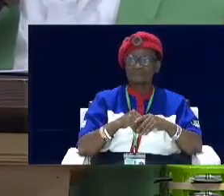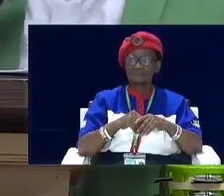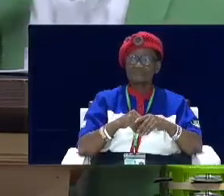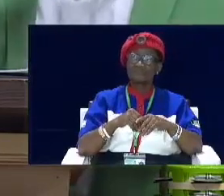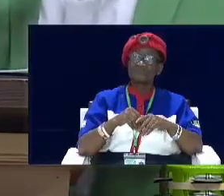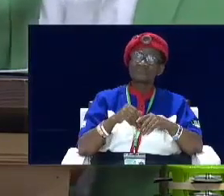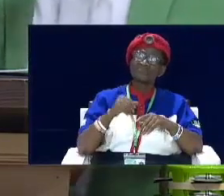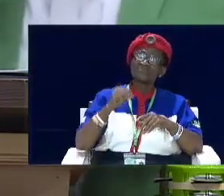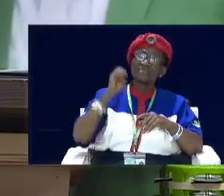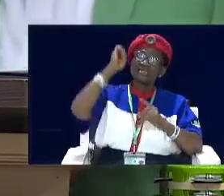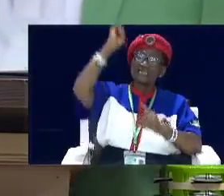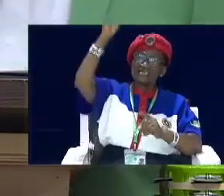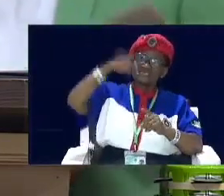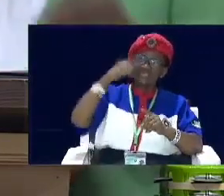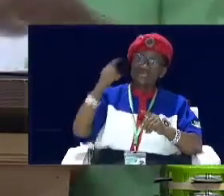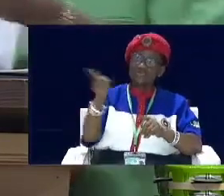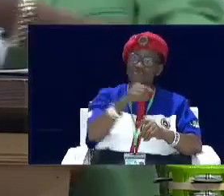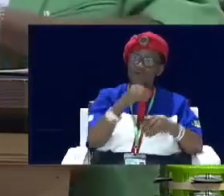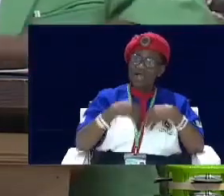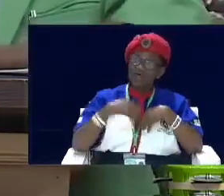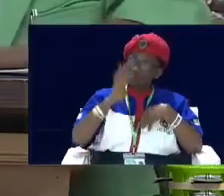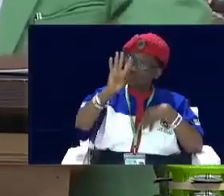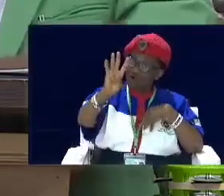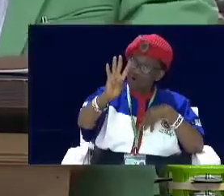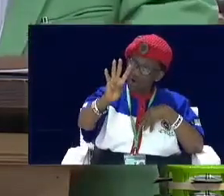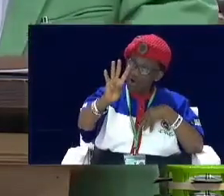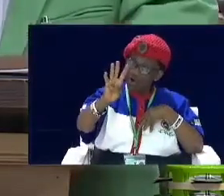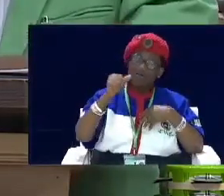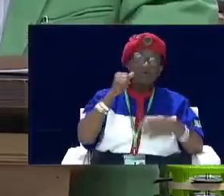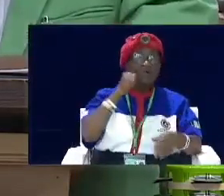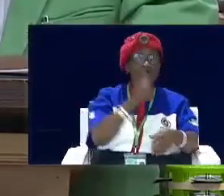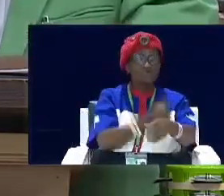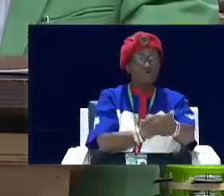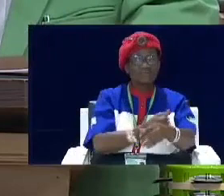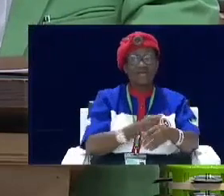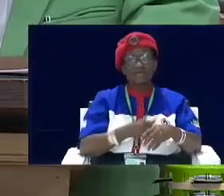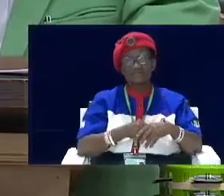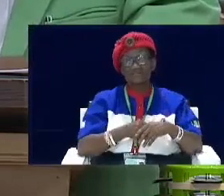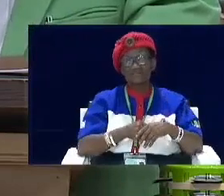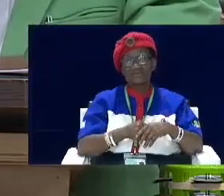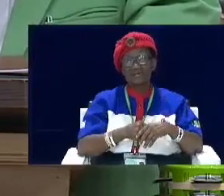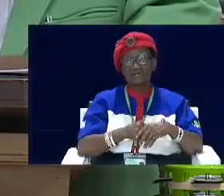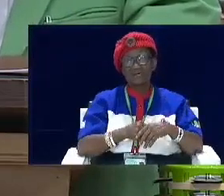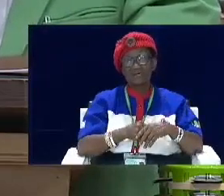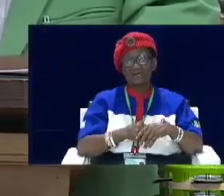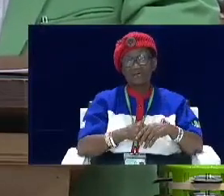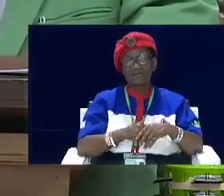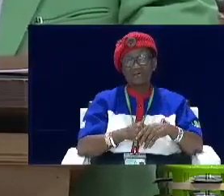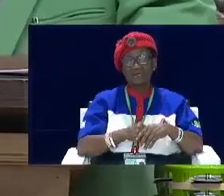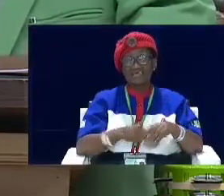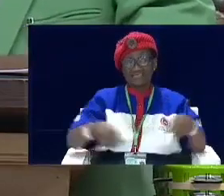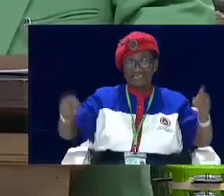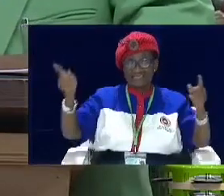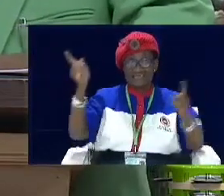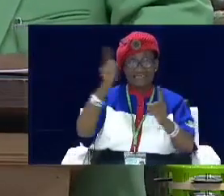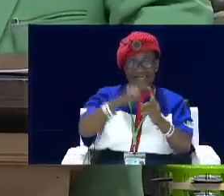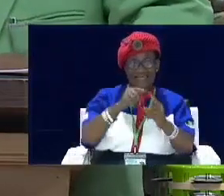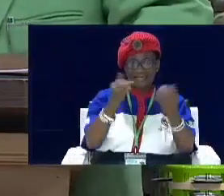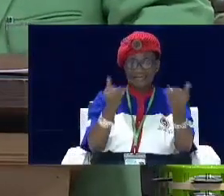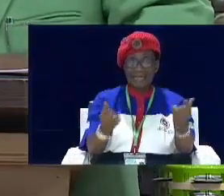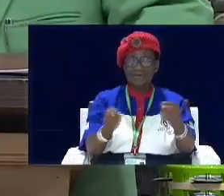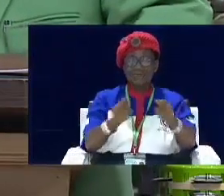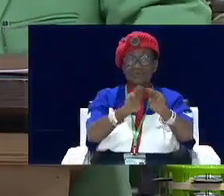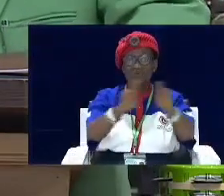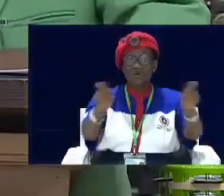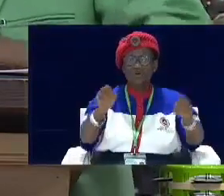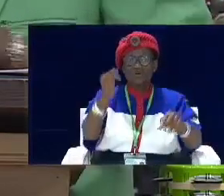daughters. Oni omobirin merin. Up to now, none of them is married. Titi di bi a se nsoro